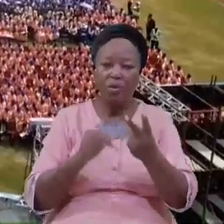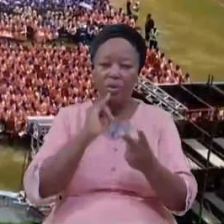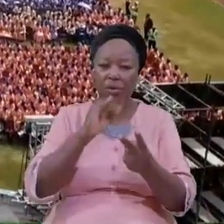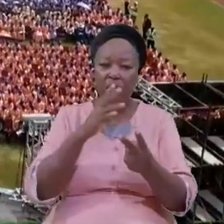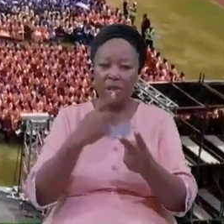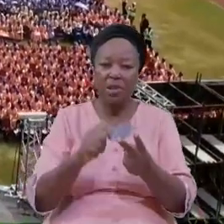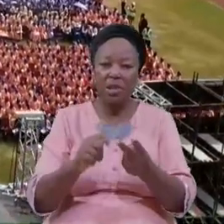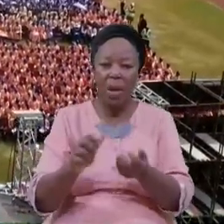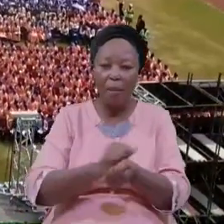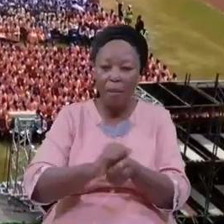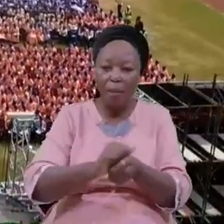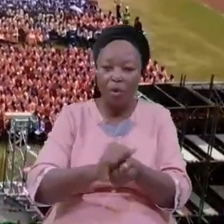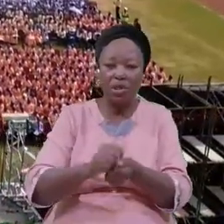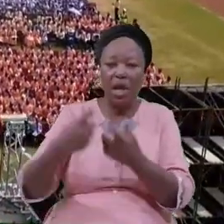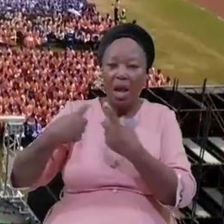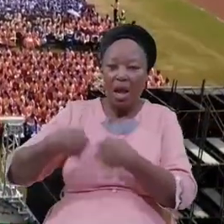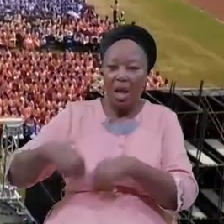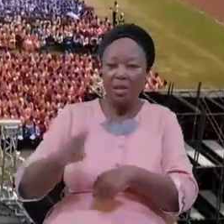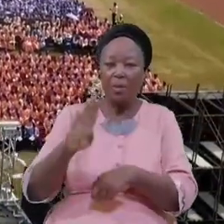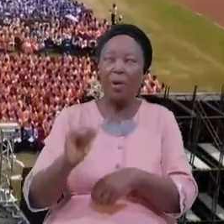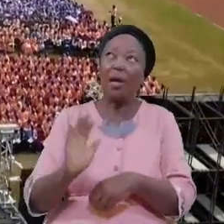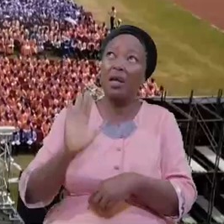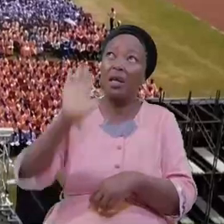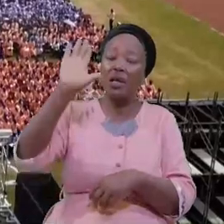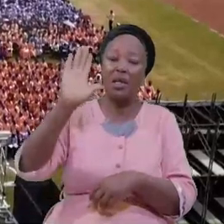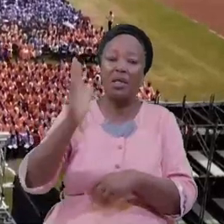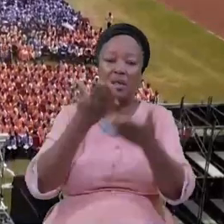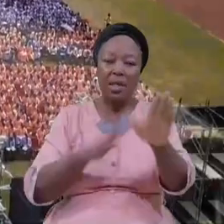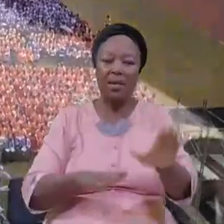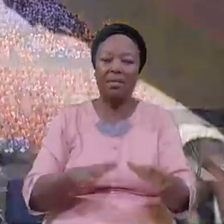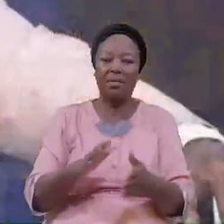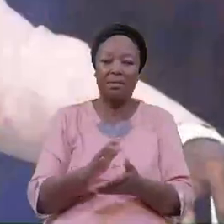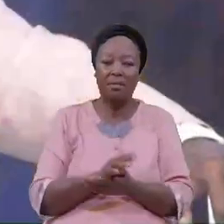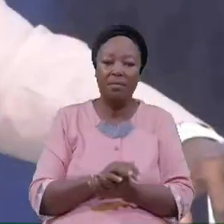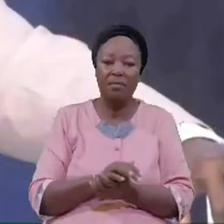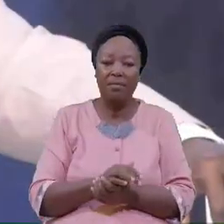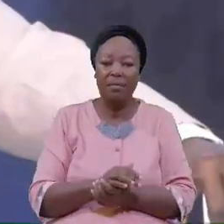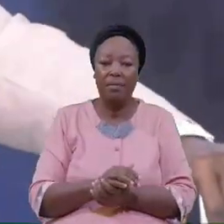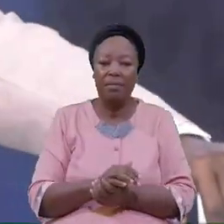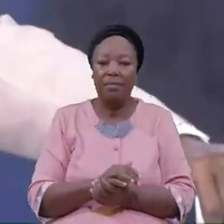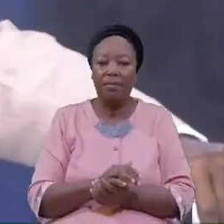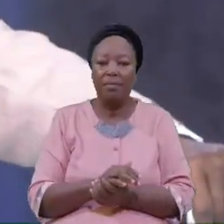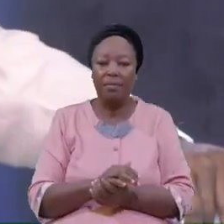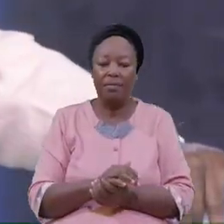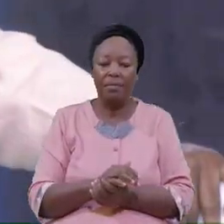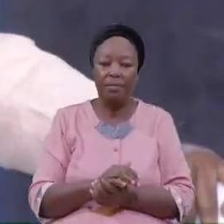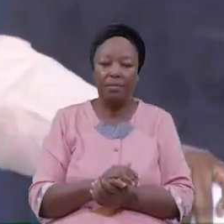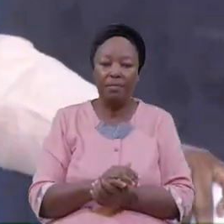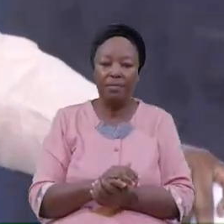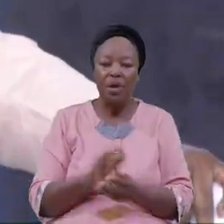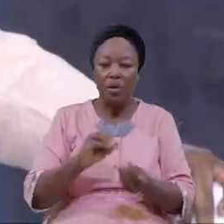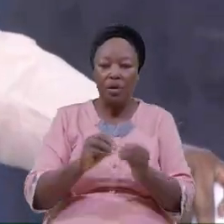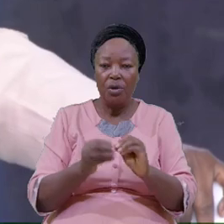heart by his propitiation. Deuxième élément, le cœur purifié par sa propitiation. Number three,